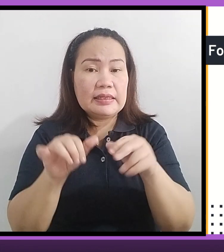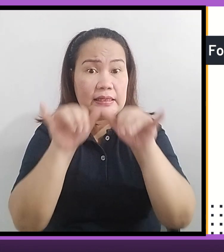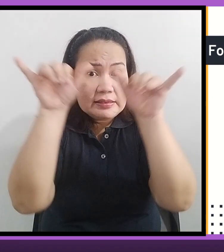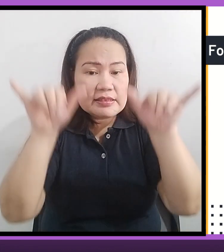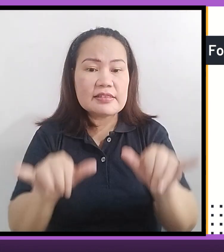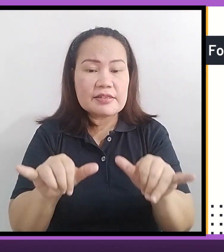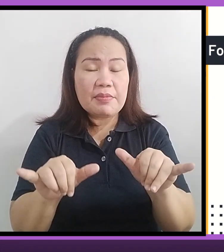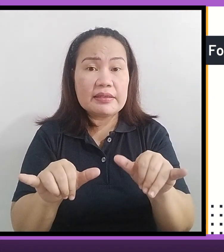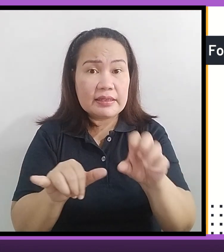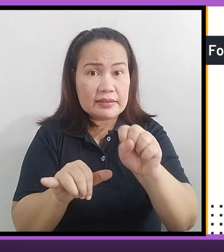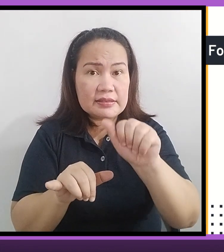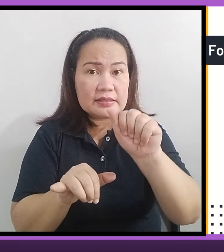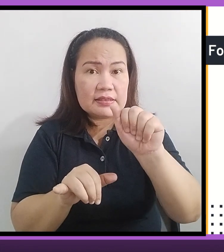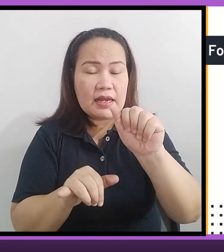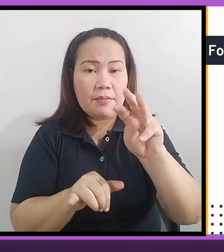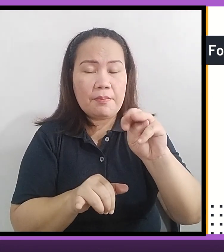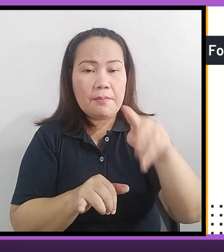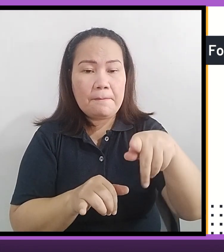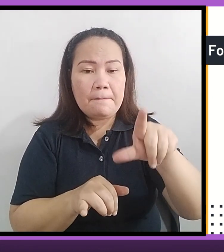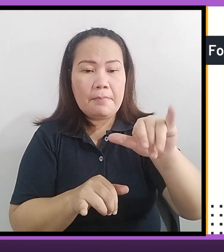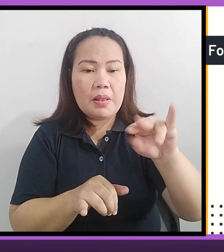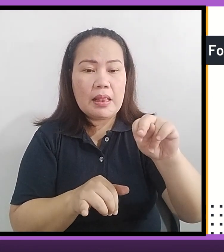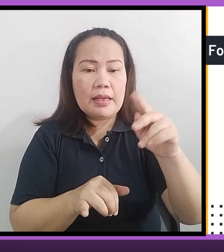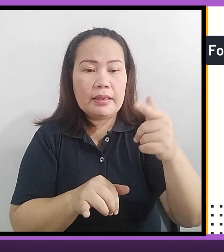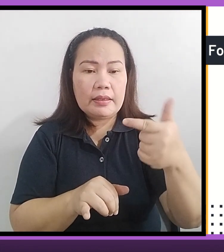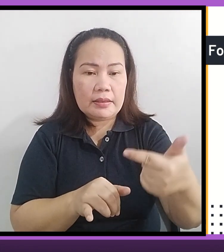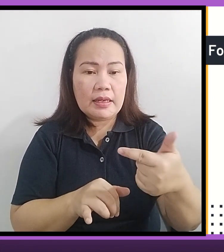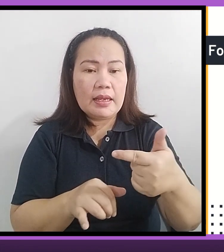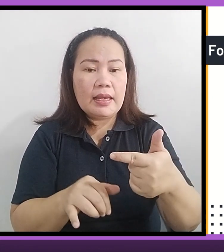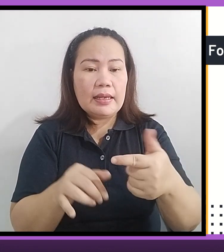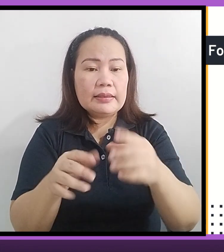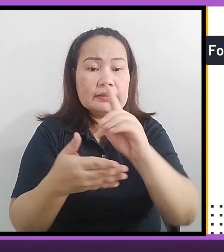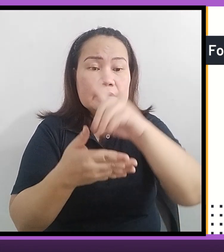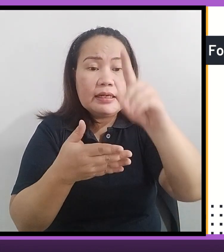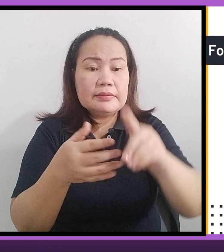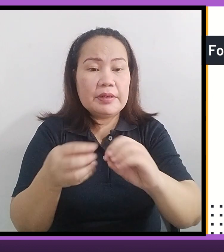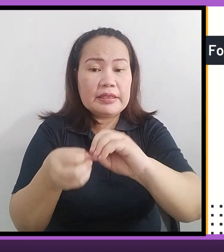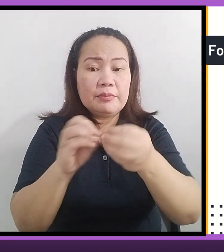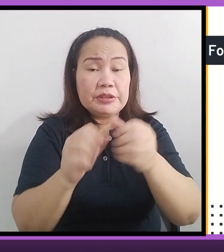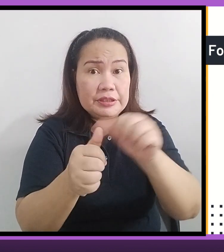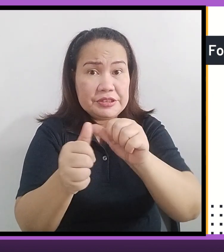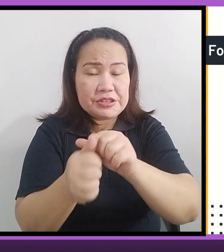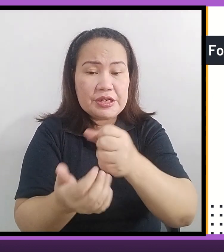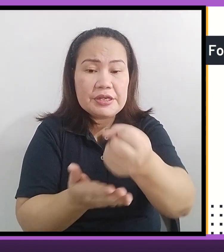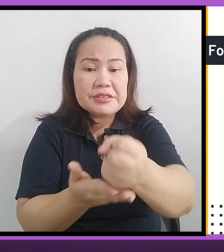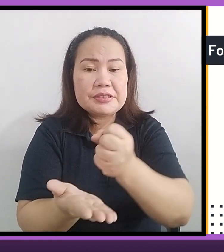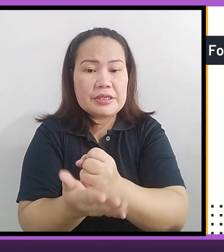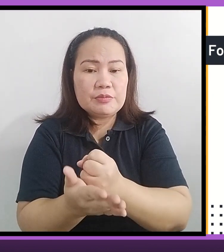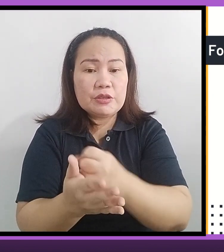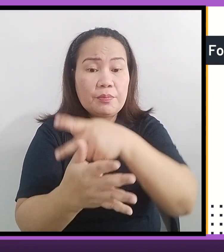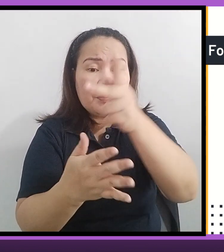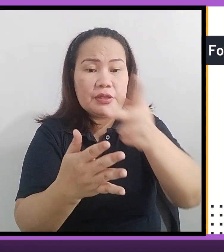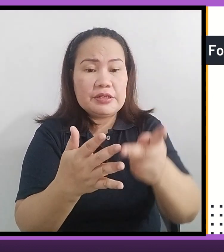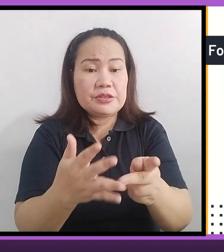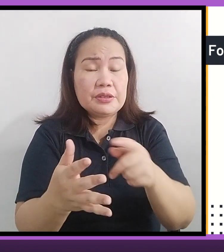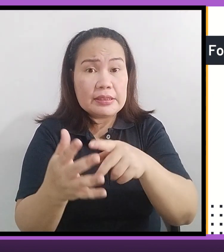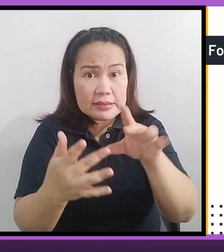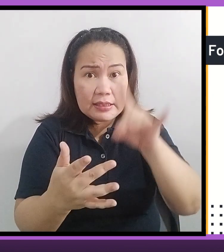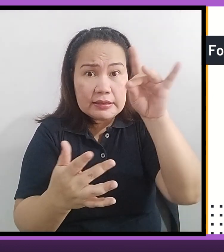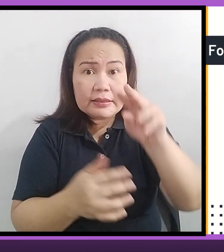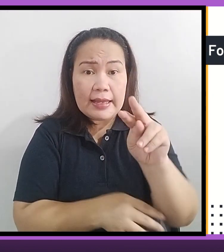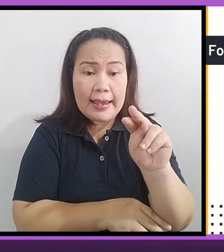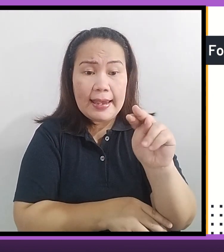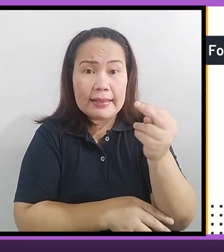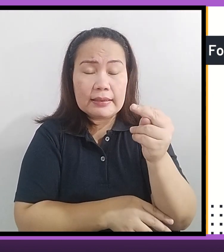subject of the population and then selecting nth numbers. So like for example, in one community, so